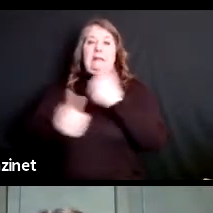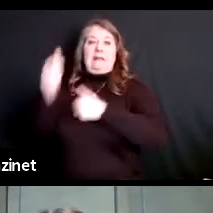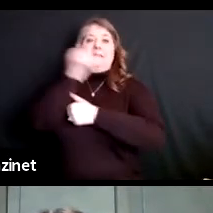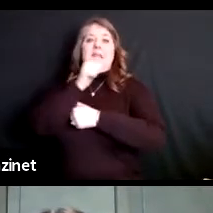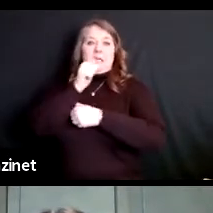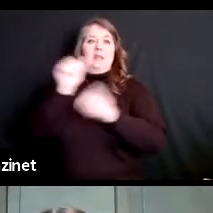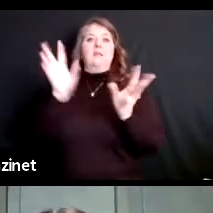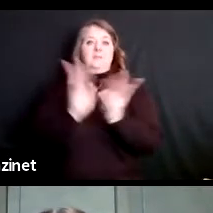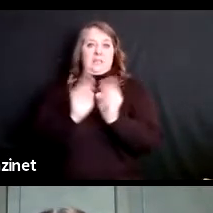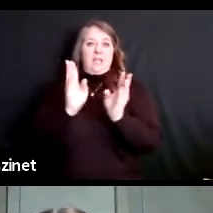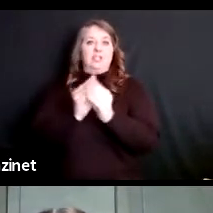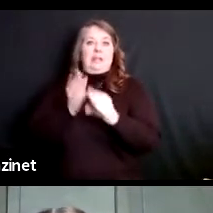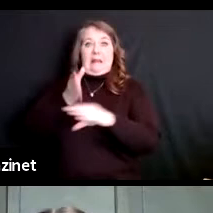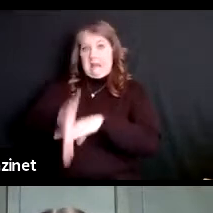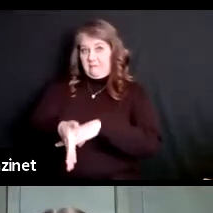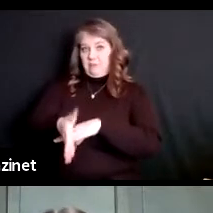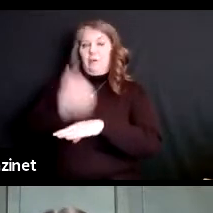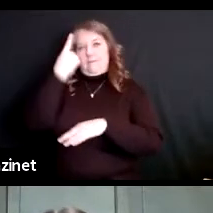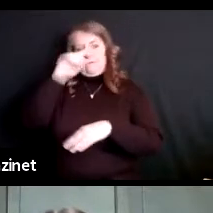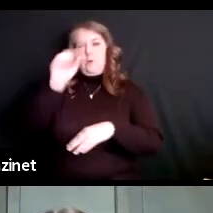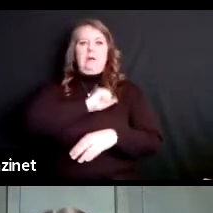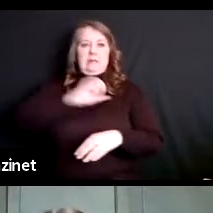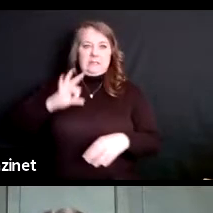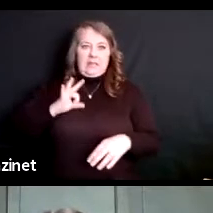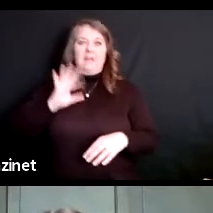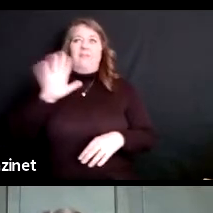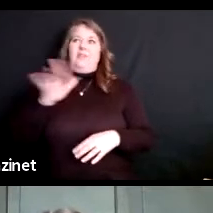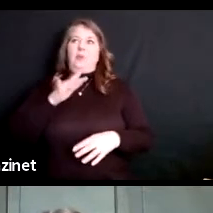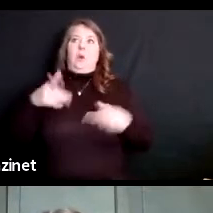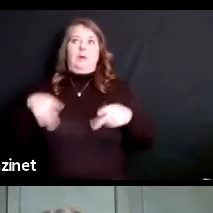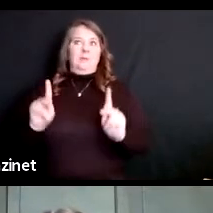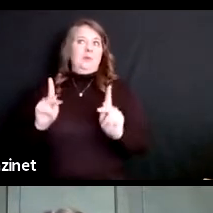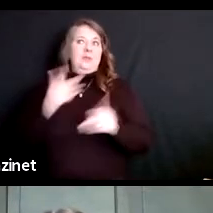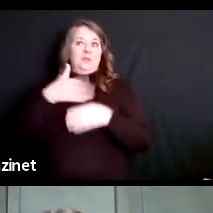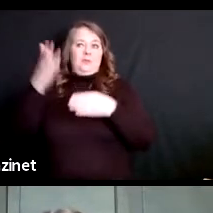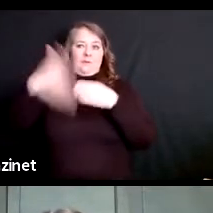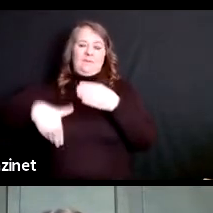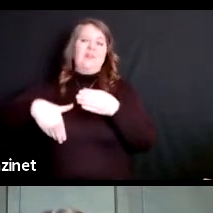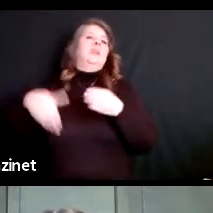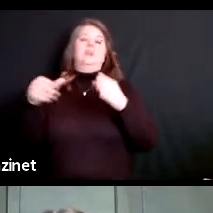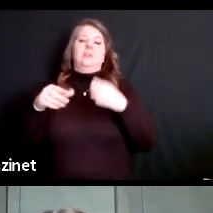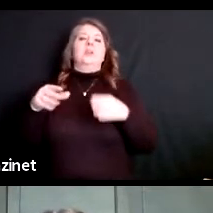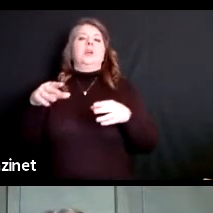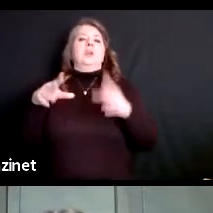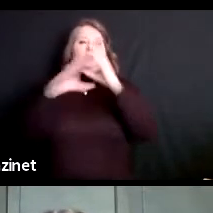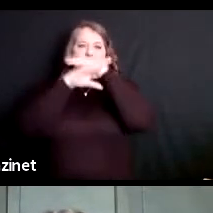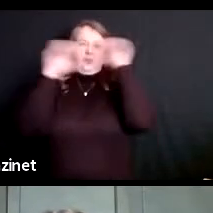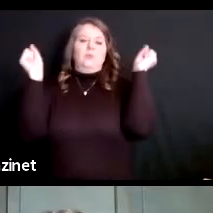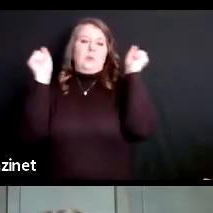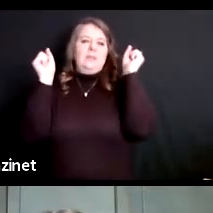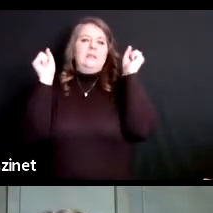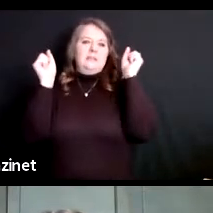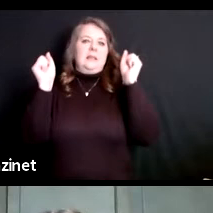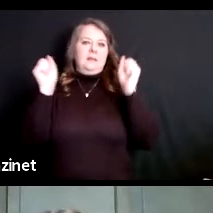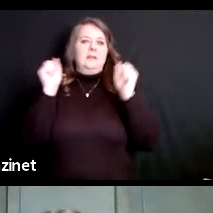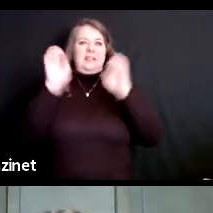It's your opportunity to complete superintendent evaluation in January. So tonight will be the first of two meetings.